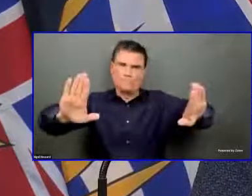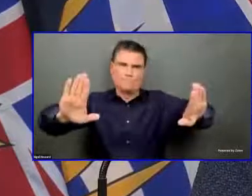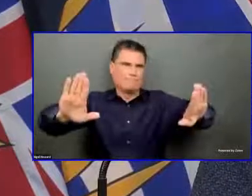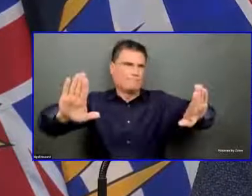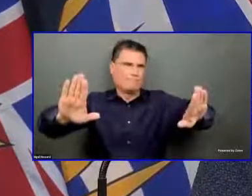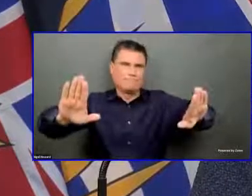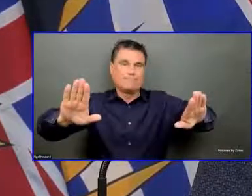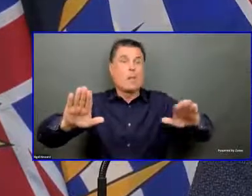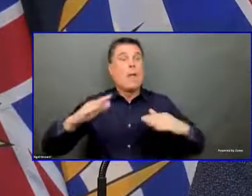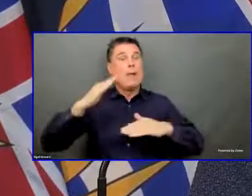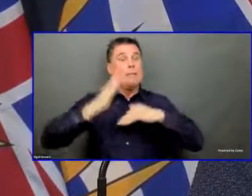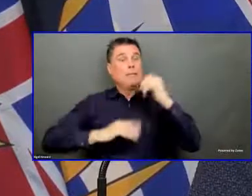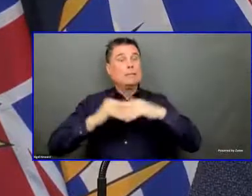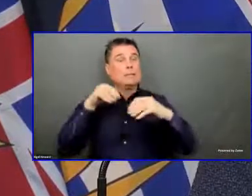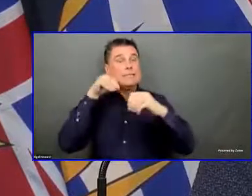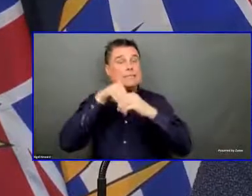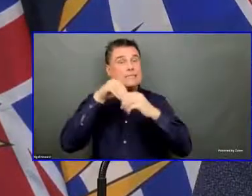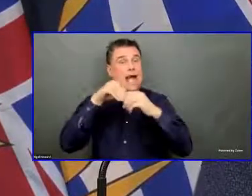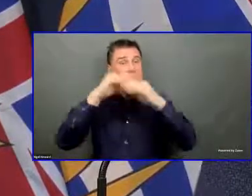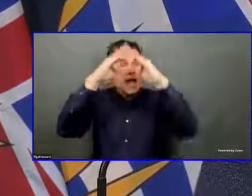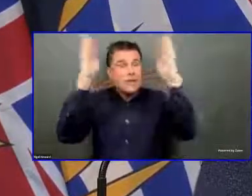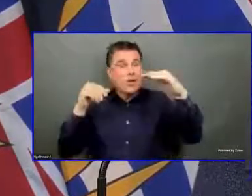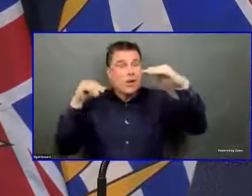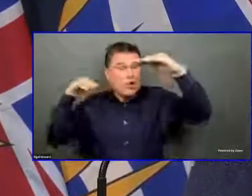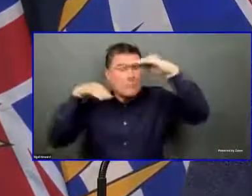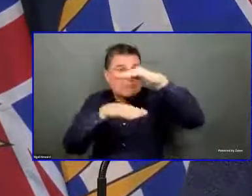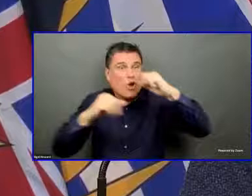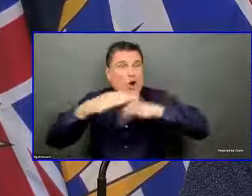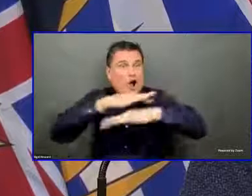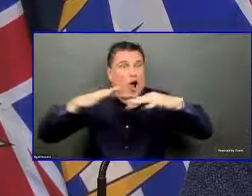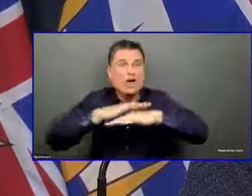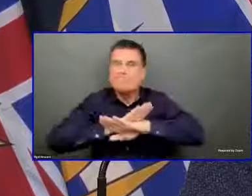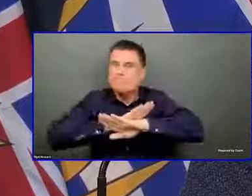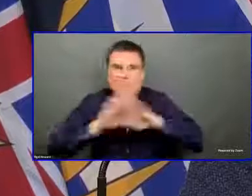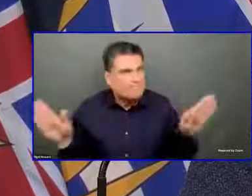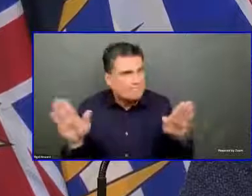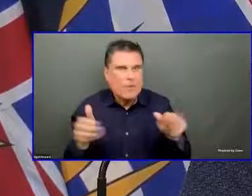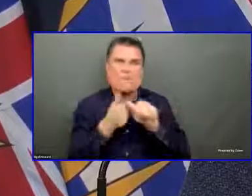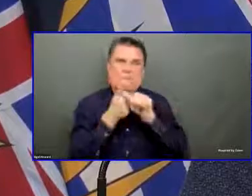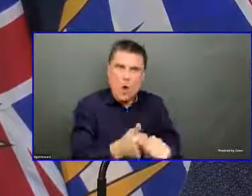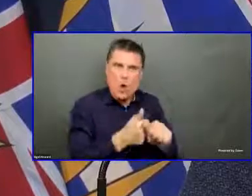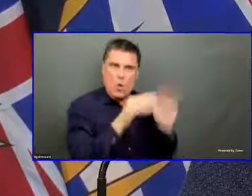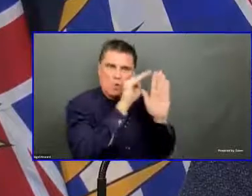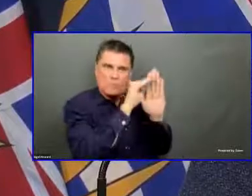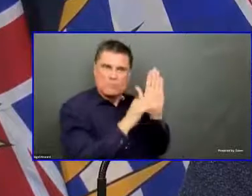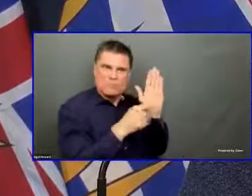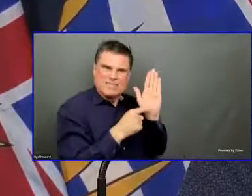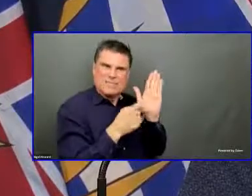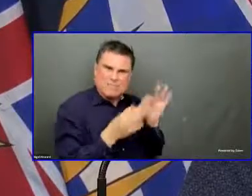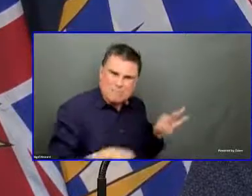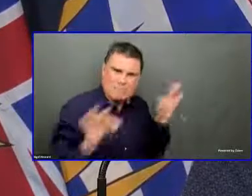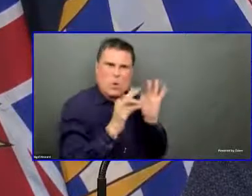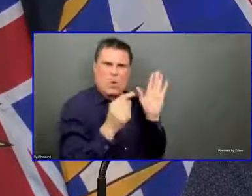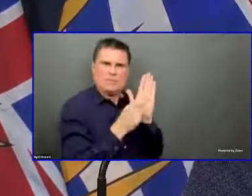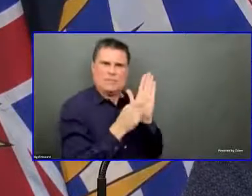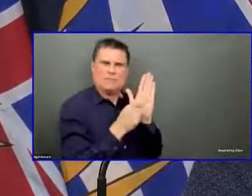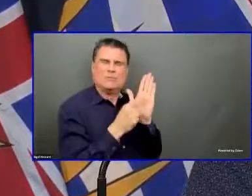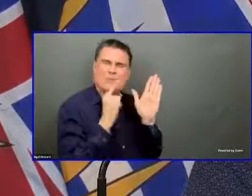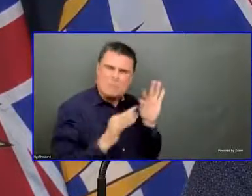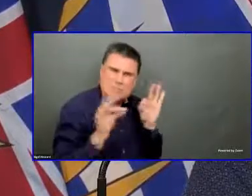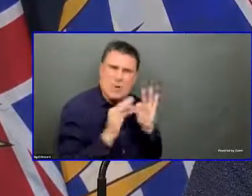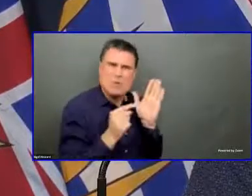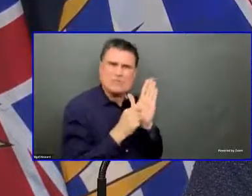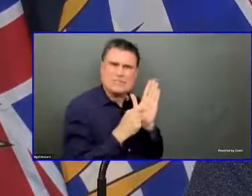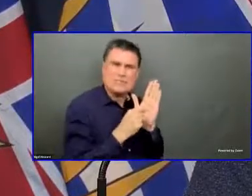and orders. Essentially, it is essential, particularly when we're indoors, whether it's workplaces, whether it's